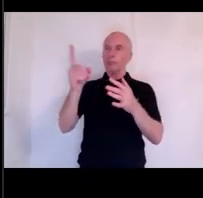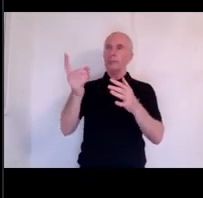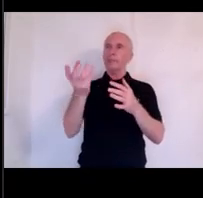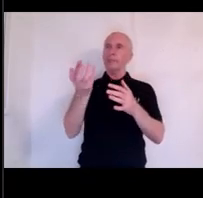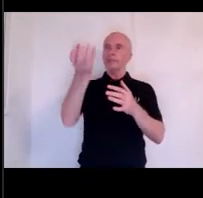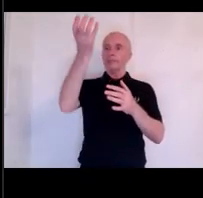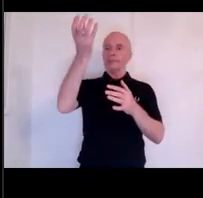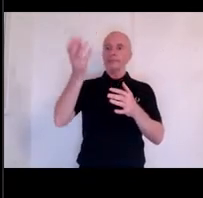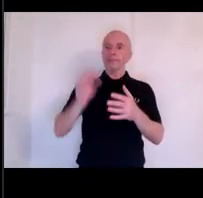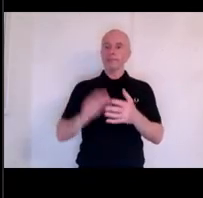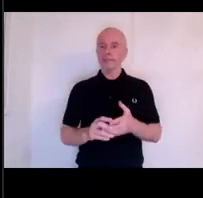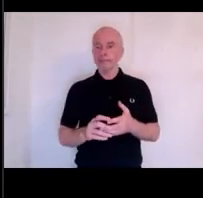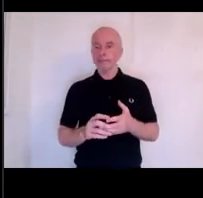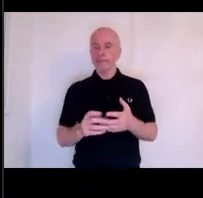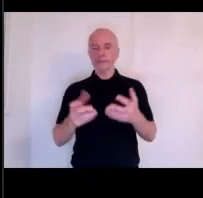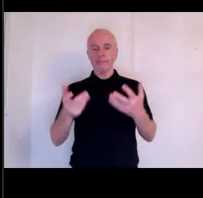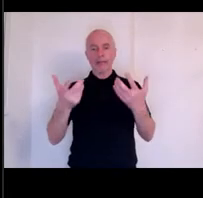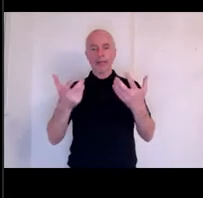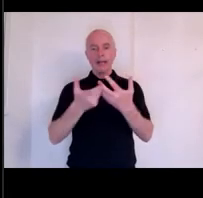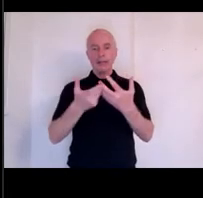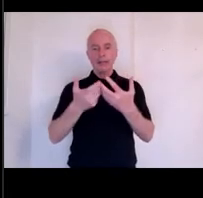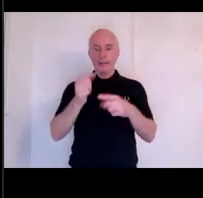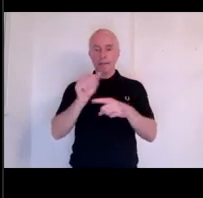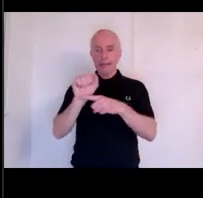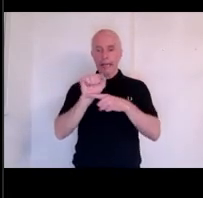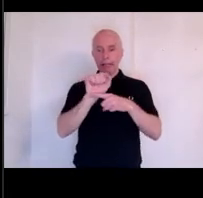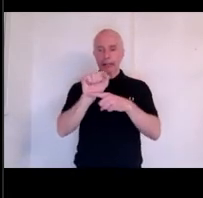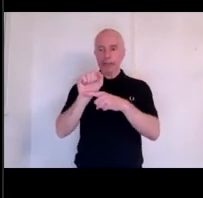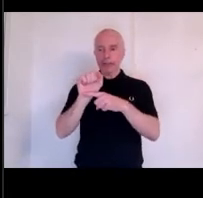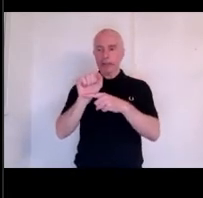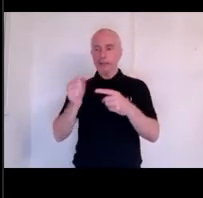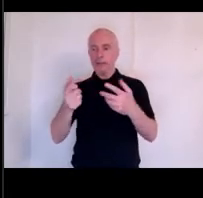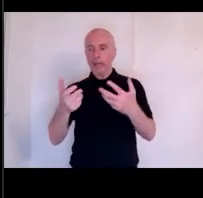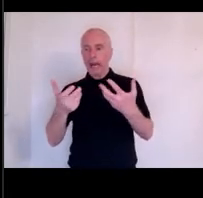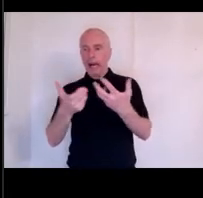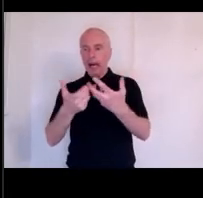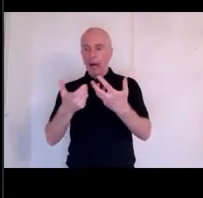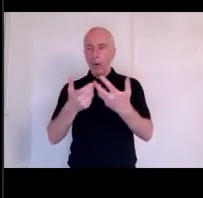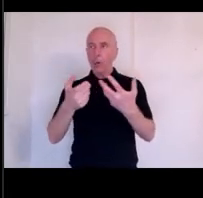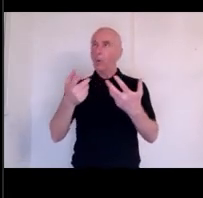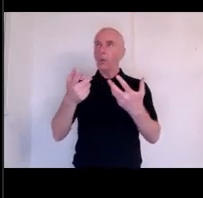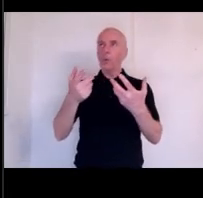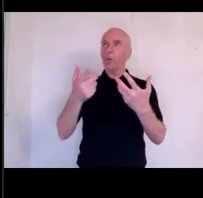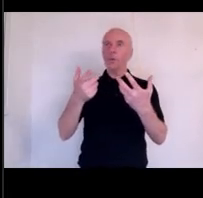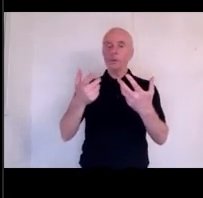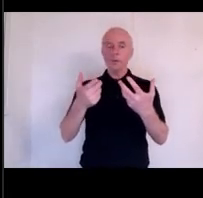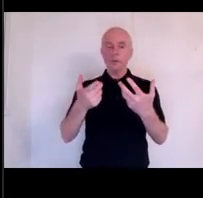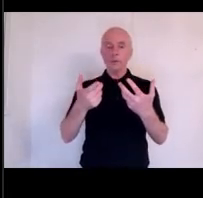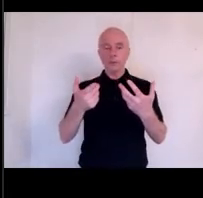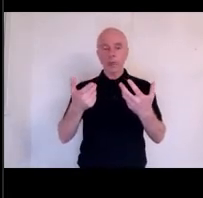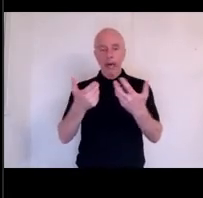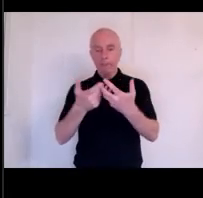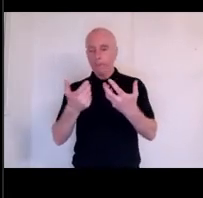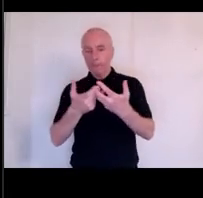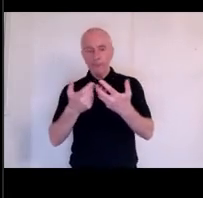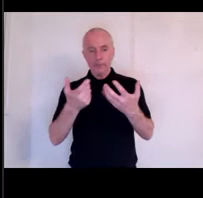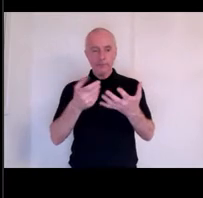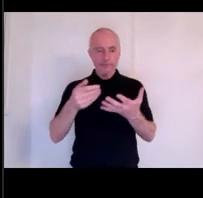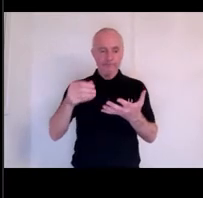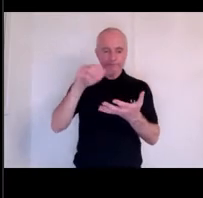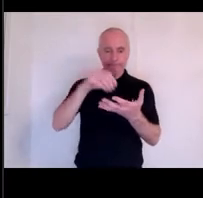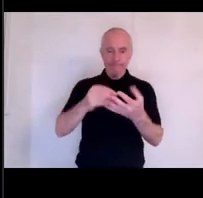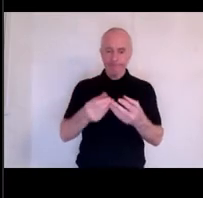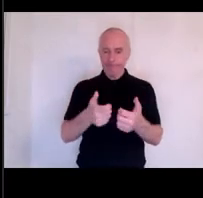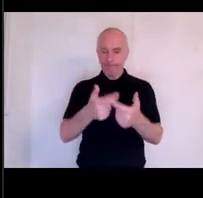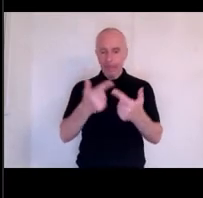we need to put around that little bit of americium-241 and how much americium-241 we need.